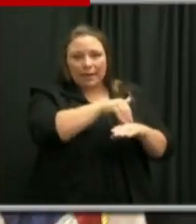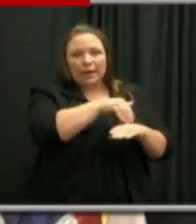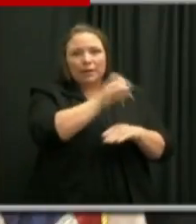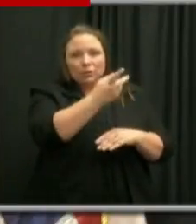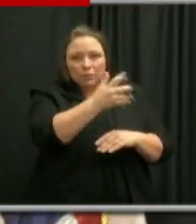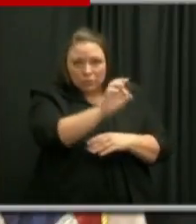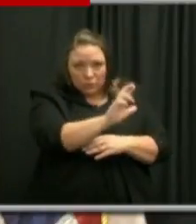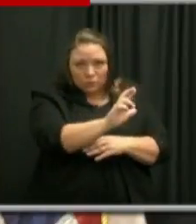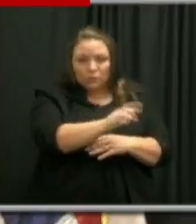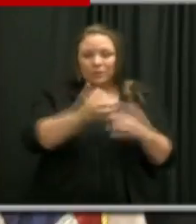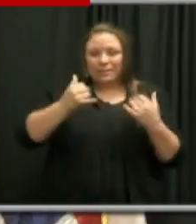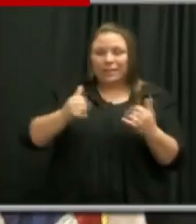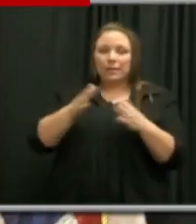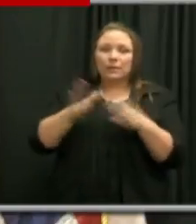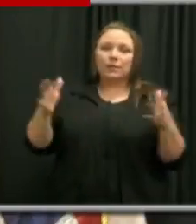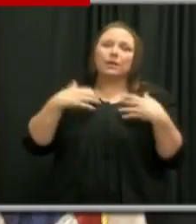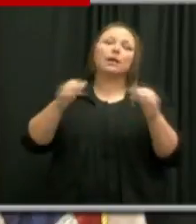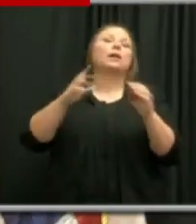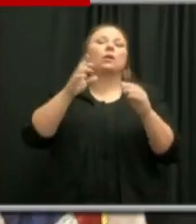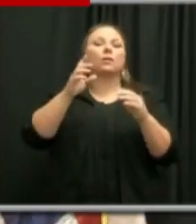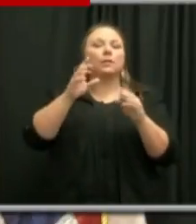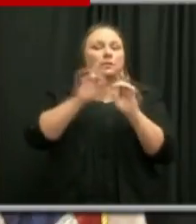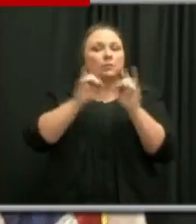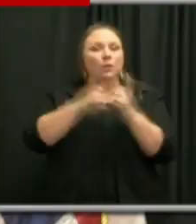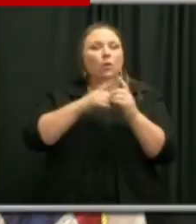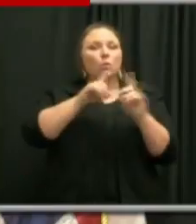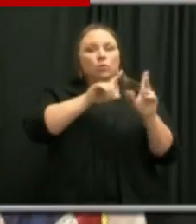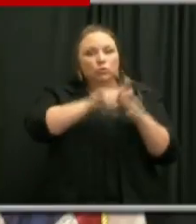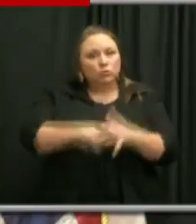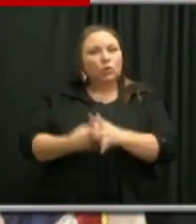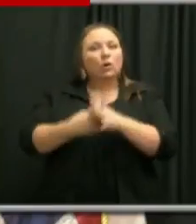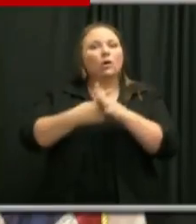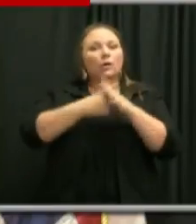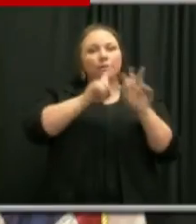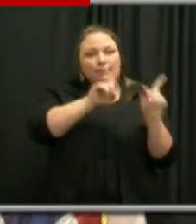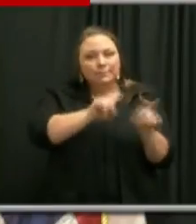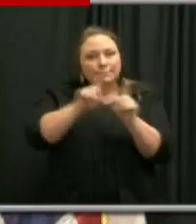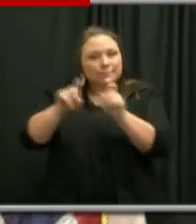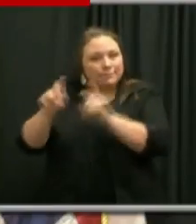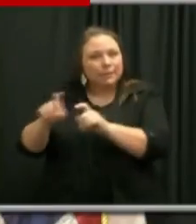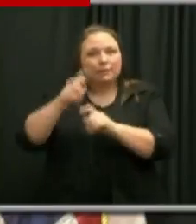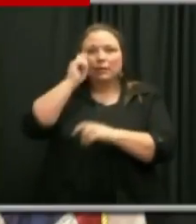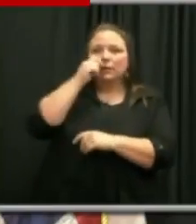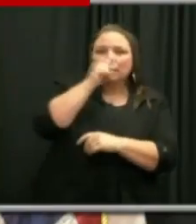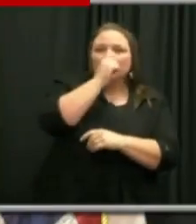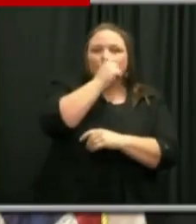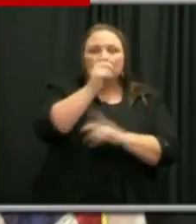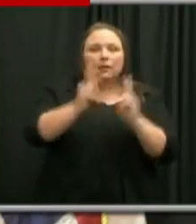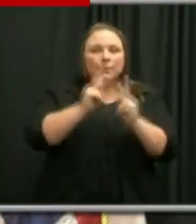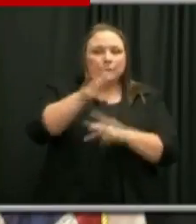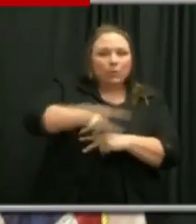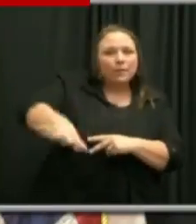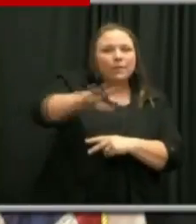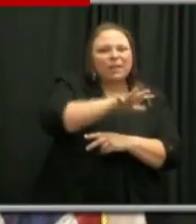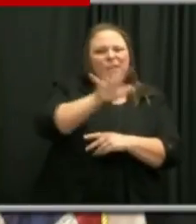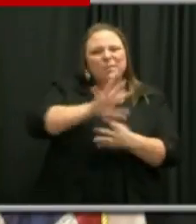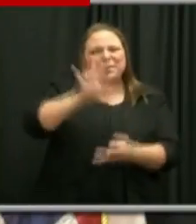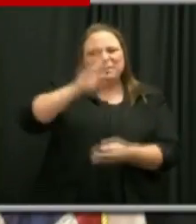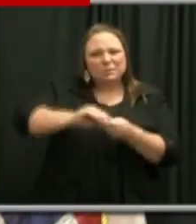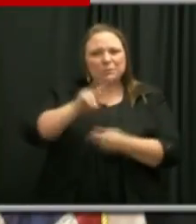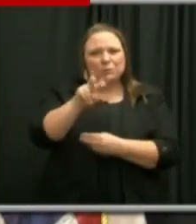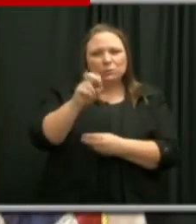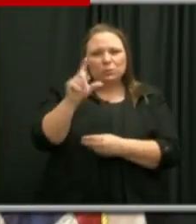Health Department will begin testing the residents and staff of the fairgrounds. That will be around 220 individuals. We'll continue